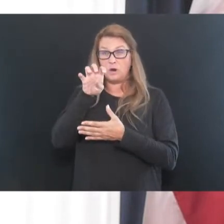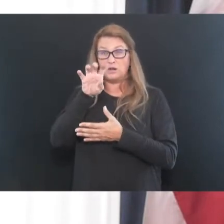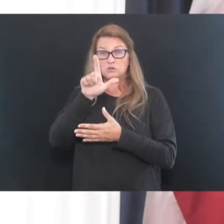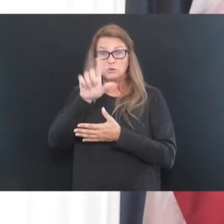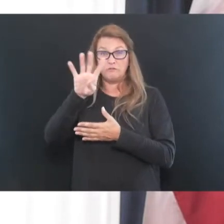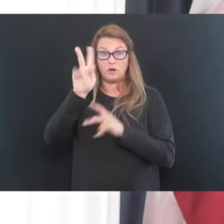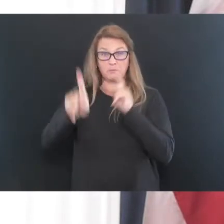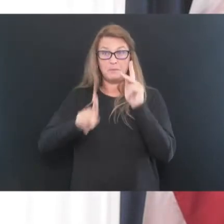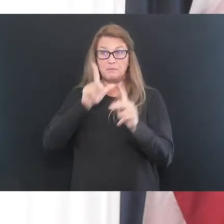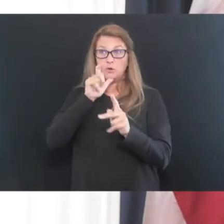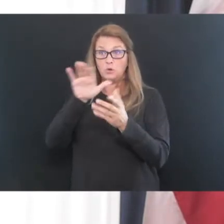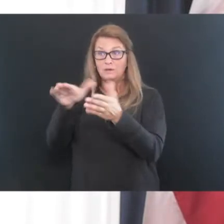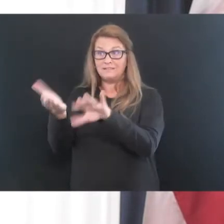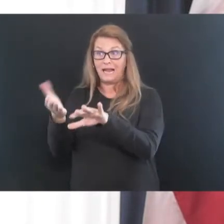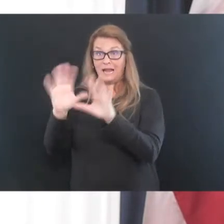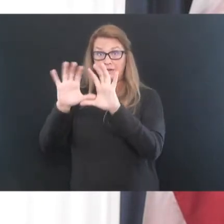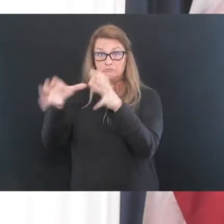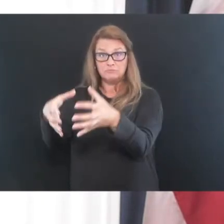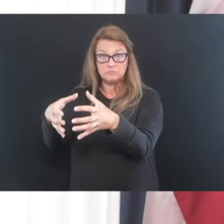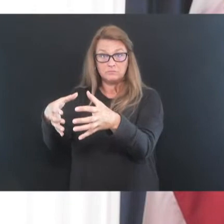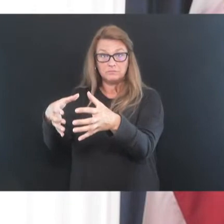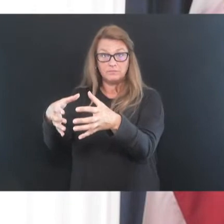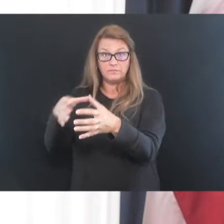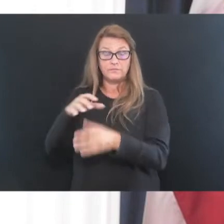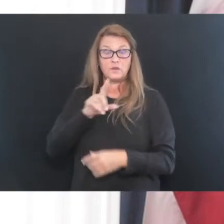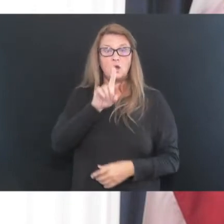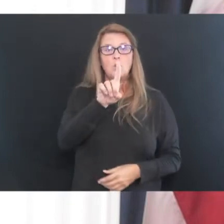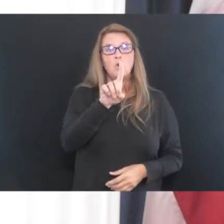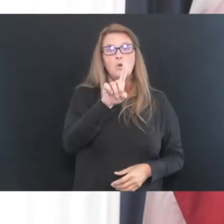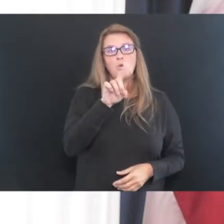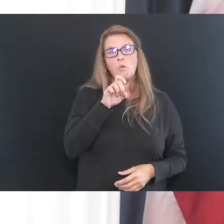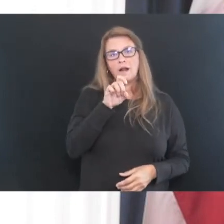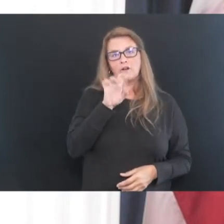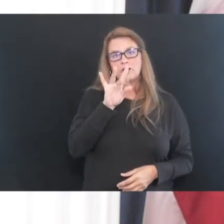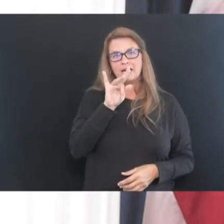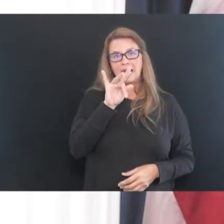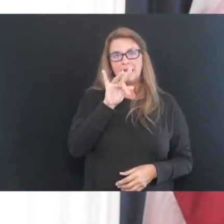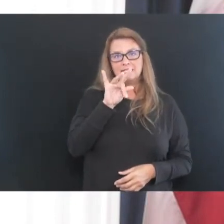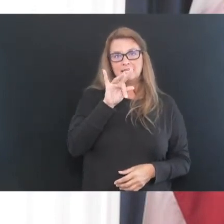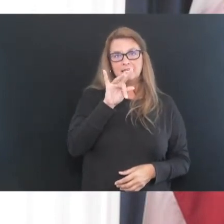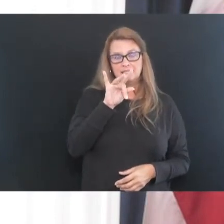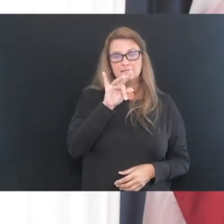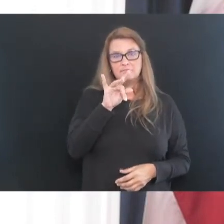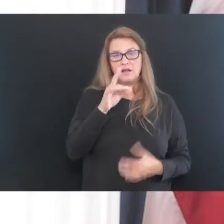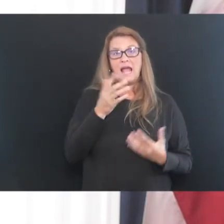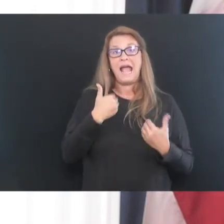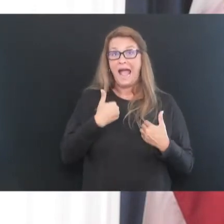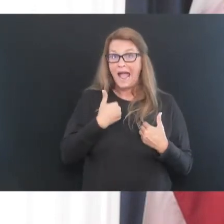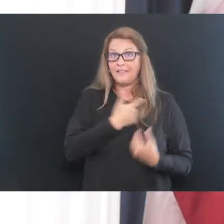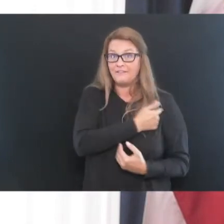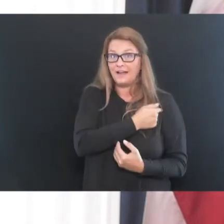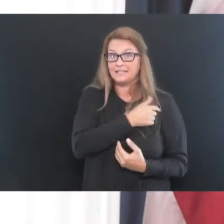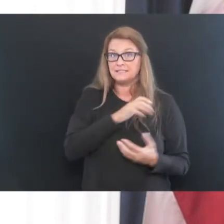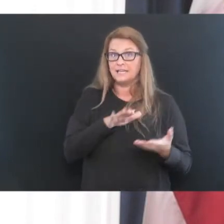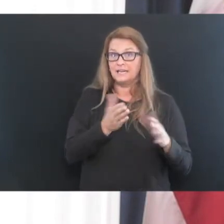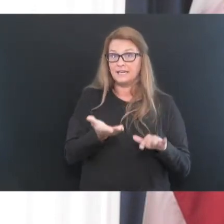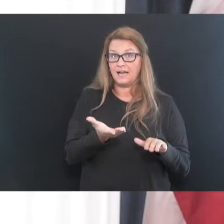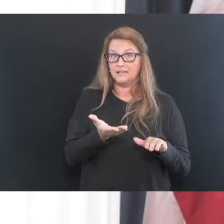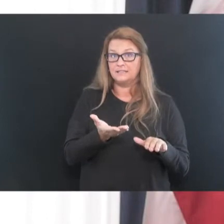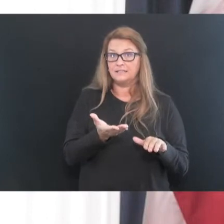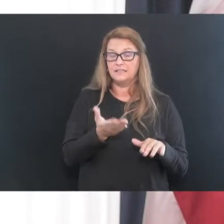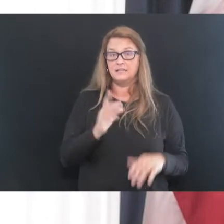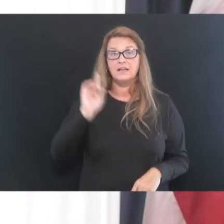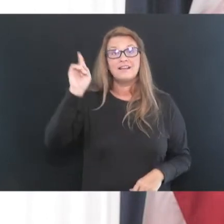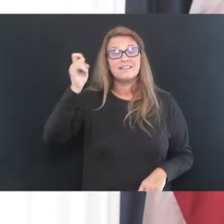3,424 people who have died, only 118 have been breakthrough. Our governor, in just a